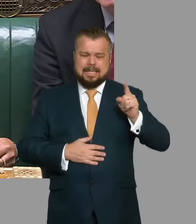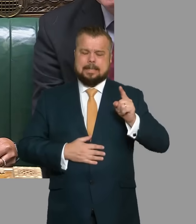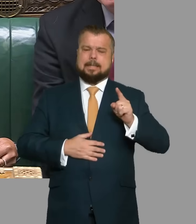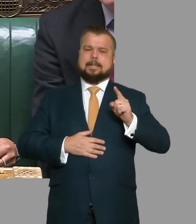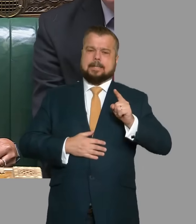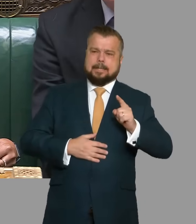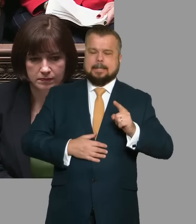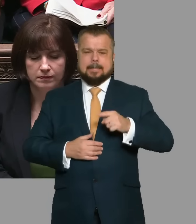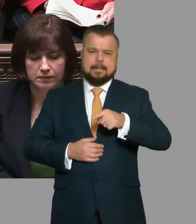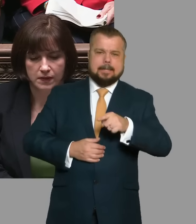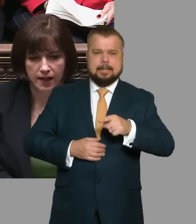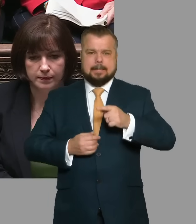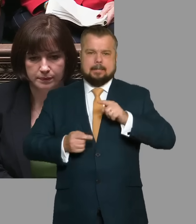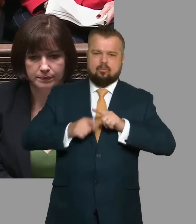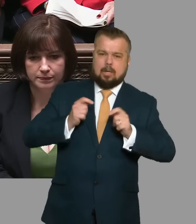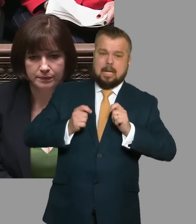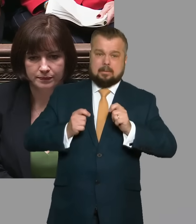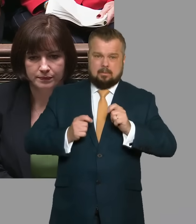I had